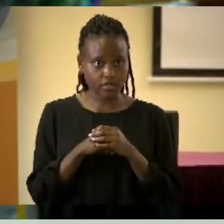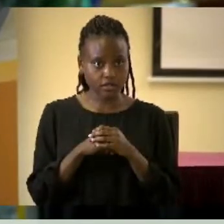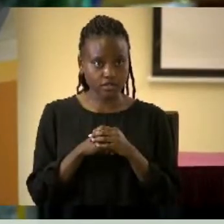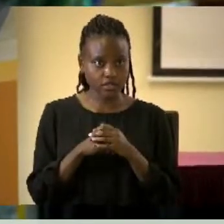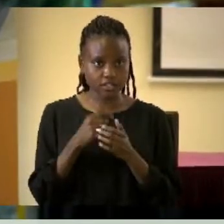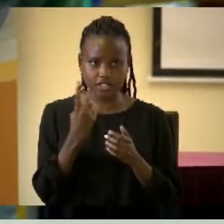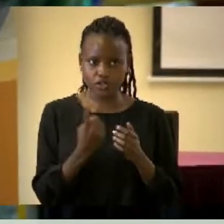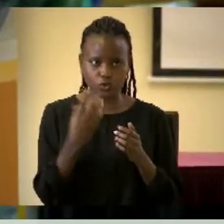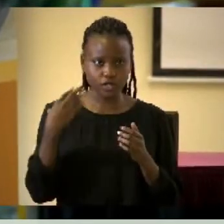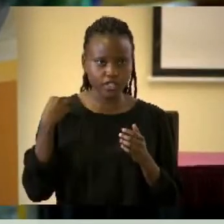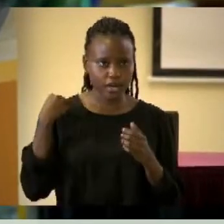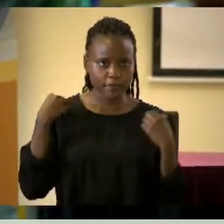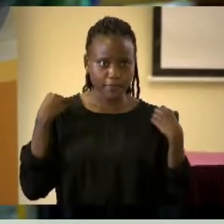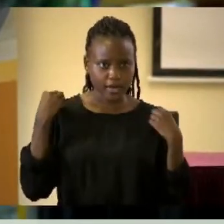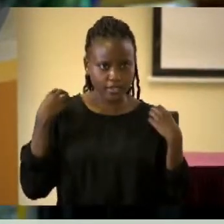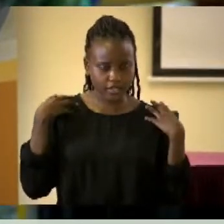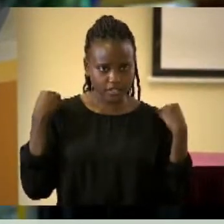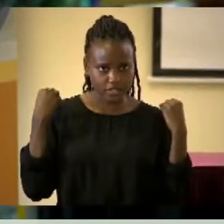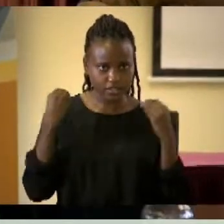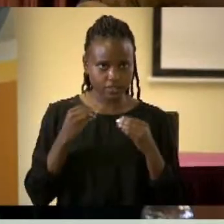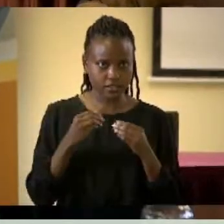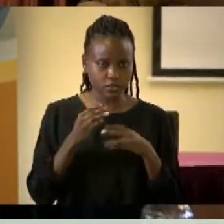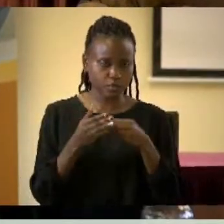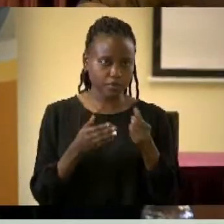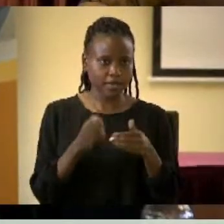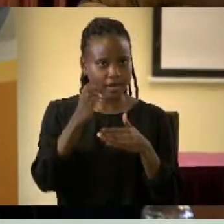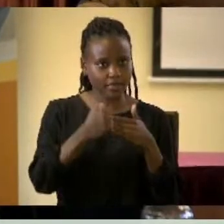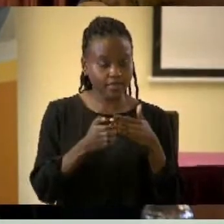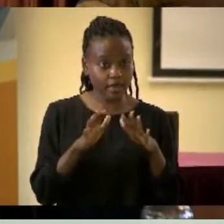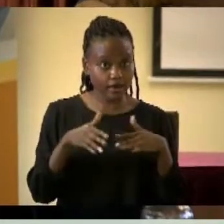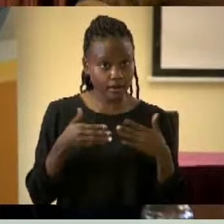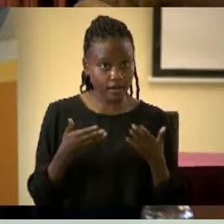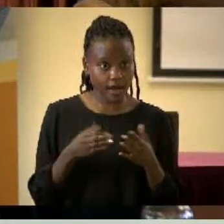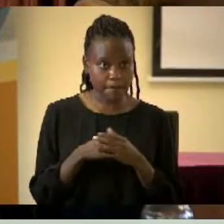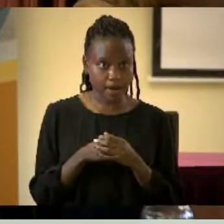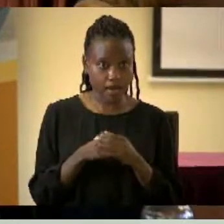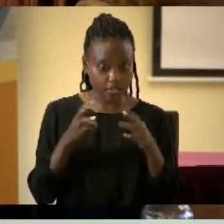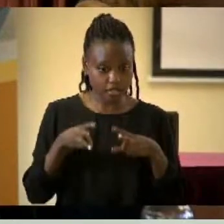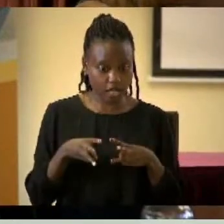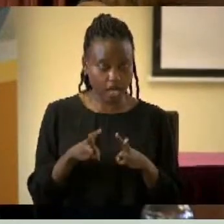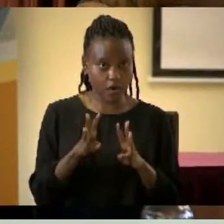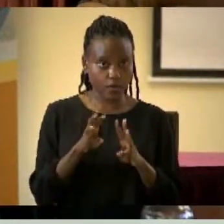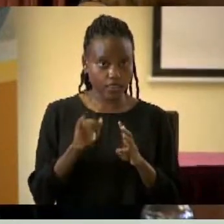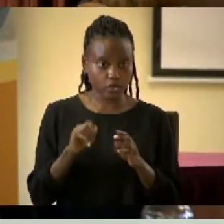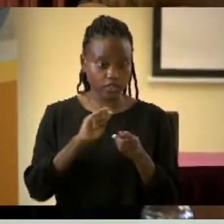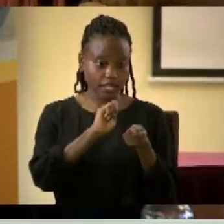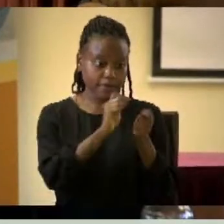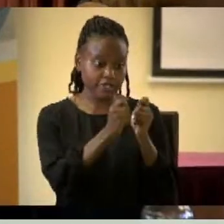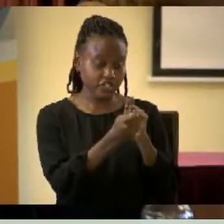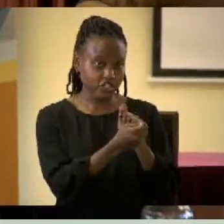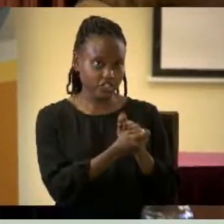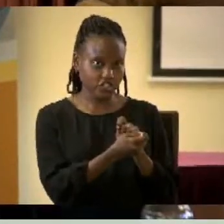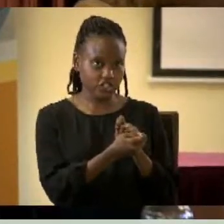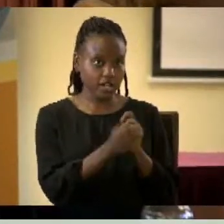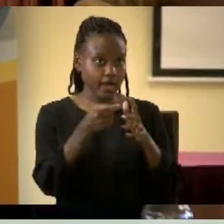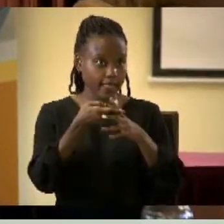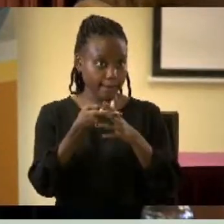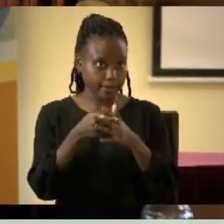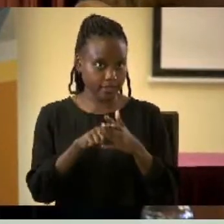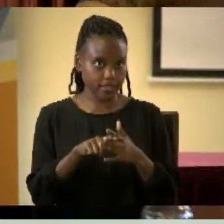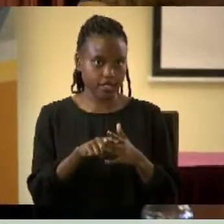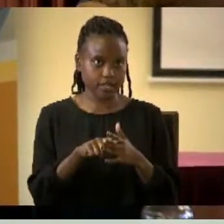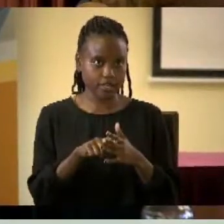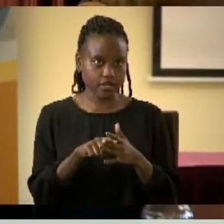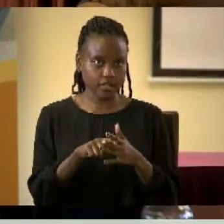a practice to be paid at the tail end? Or is there a way in which that can be amended such that at the very beginning, we